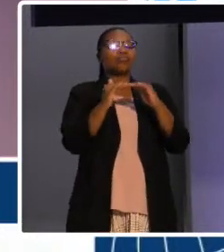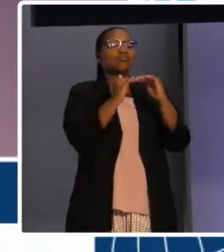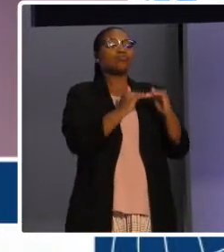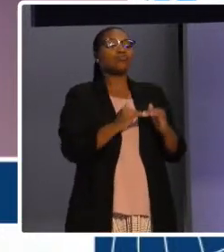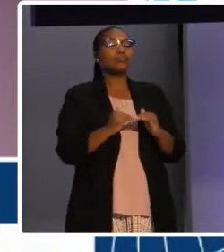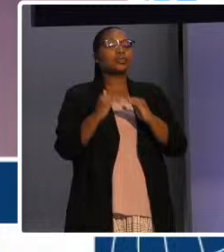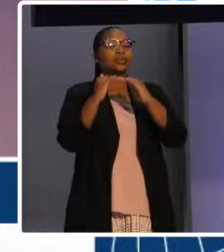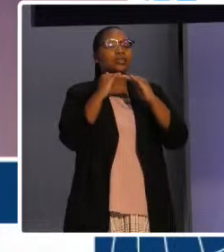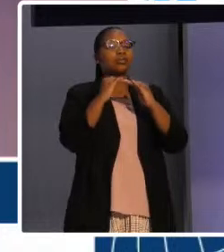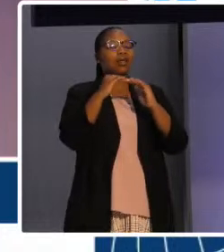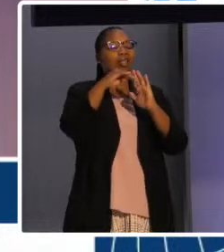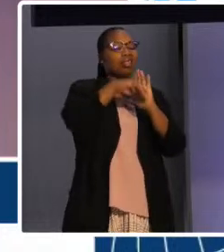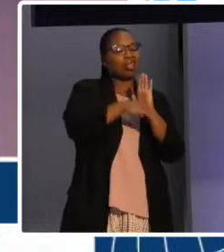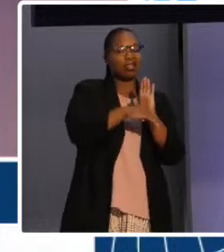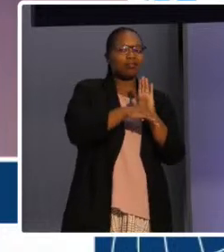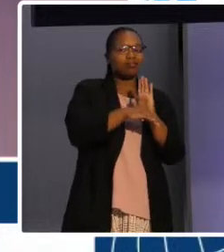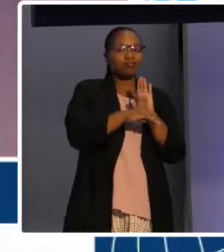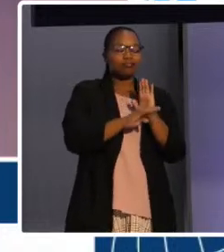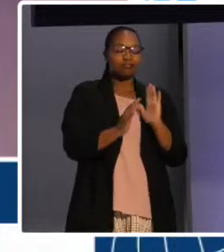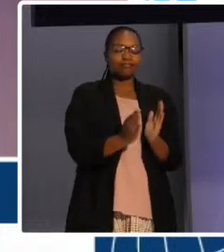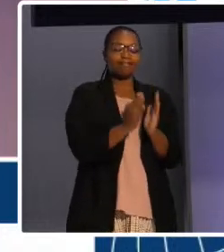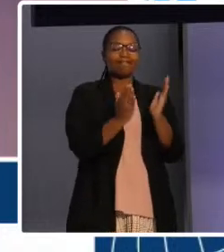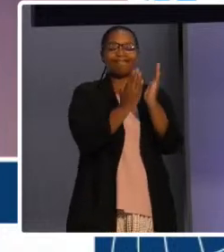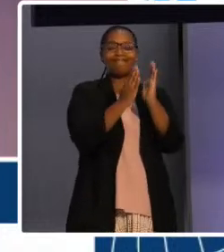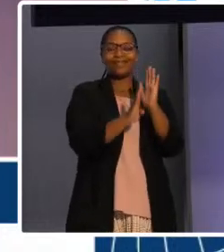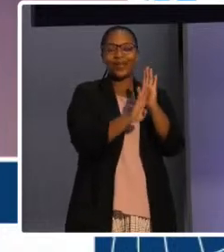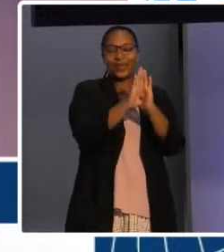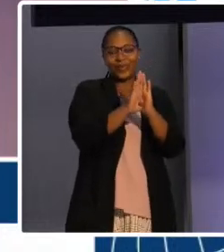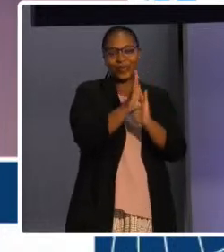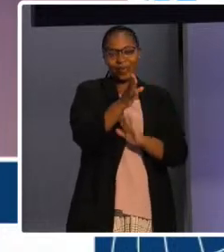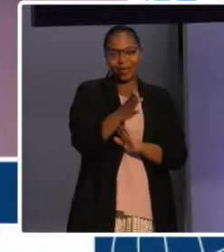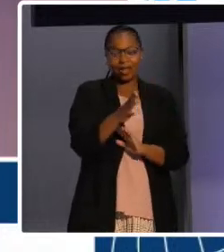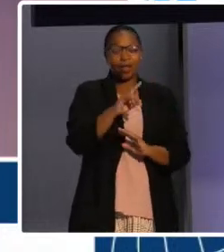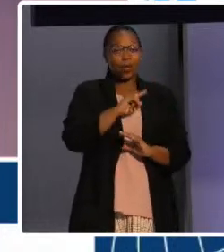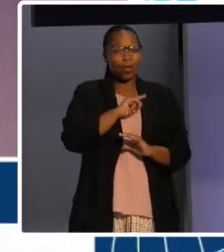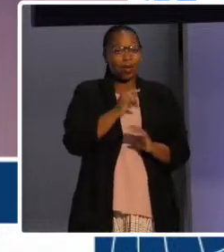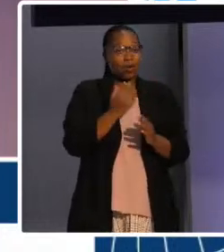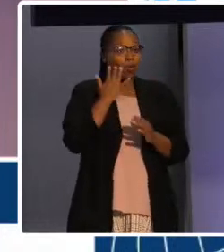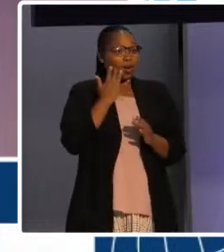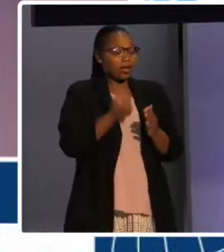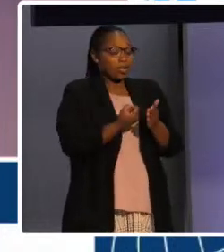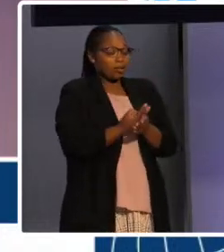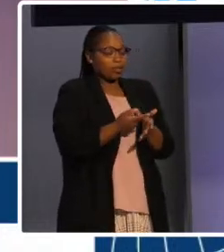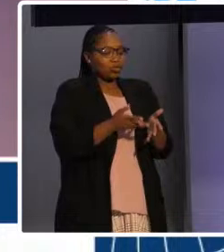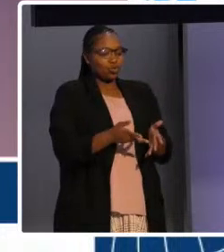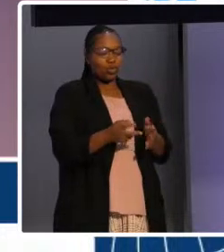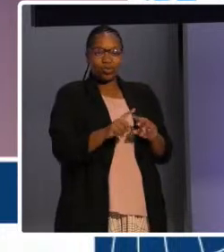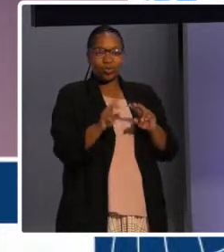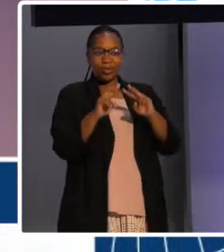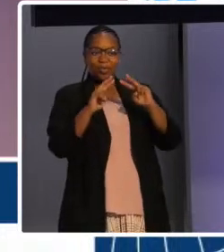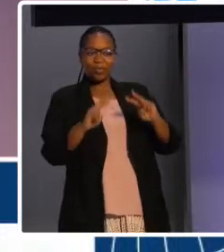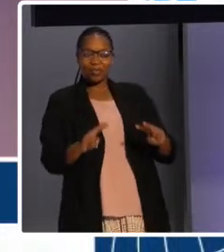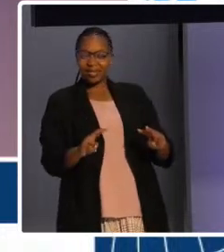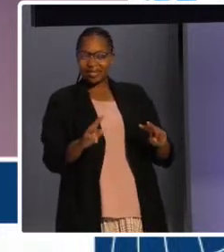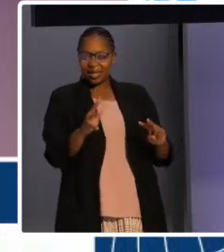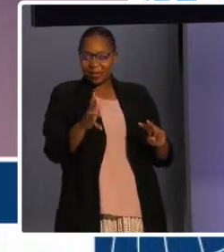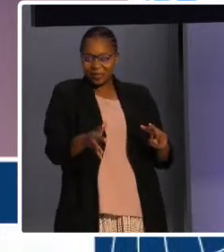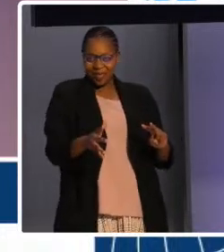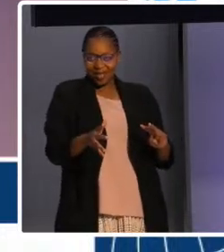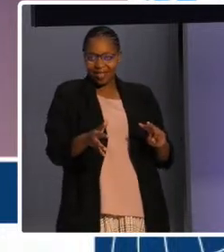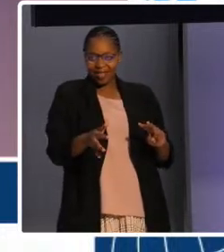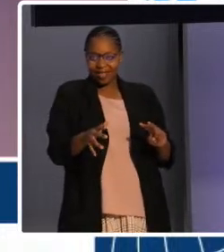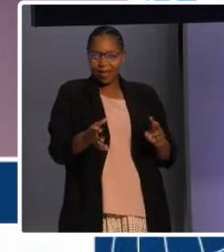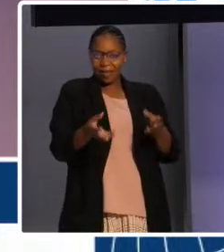way, not only will peace be realized and electoral